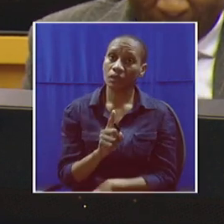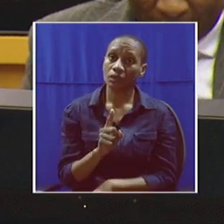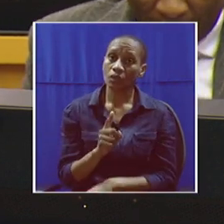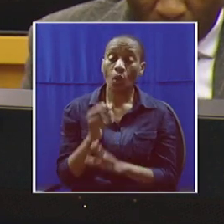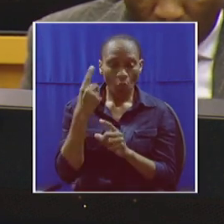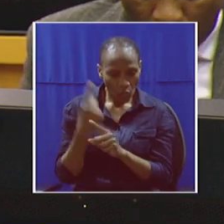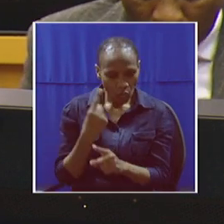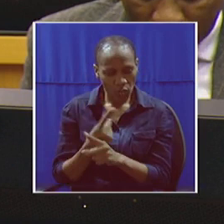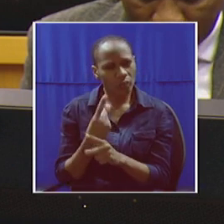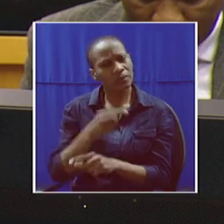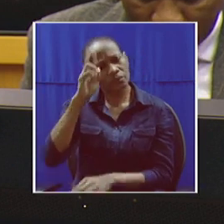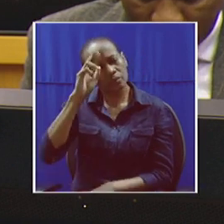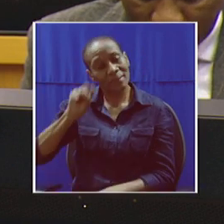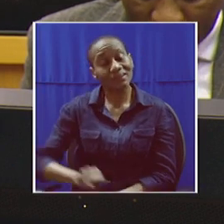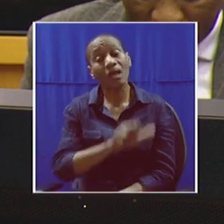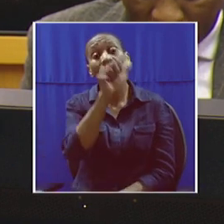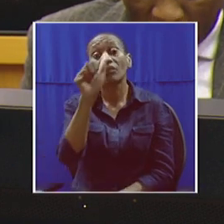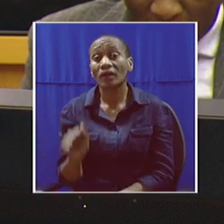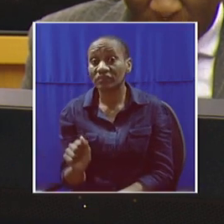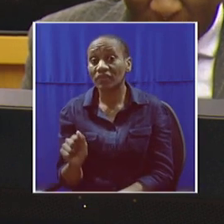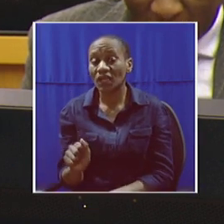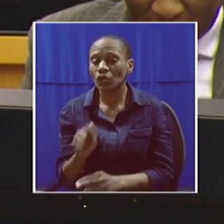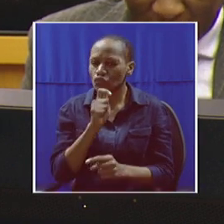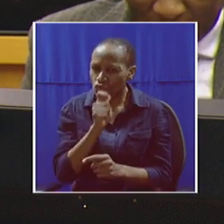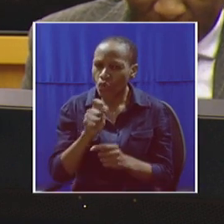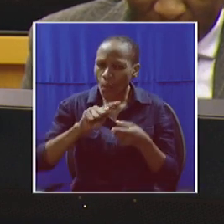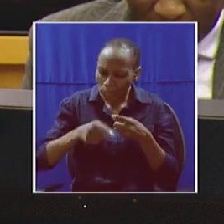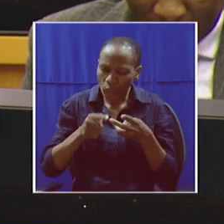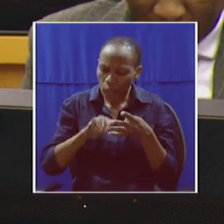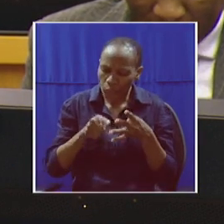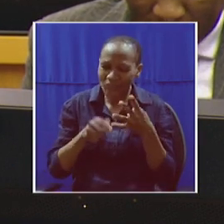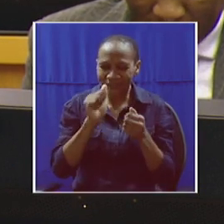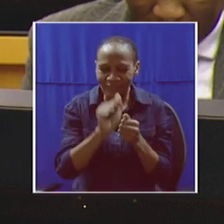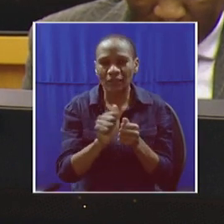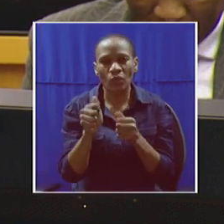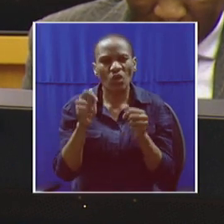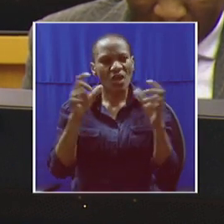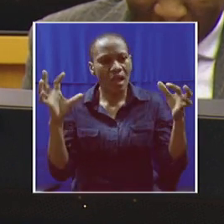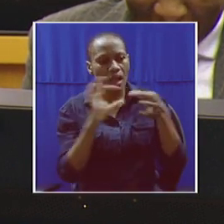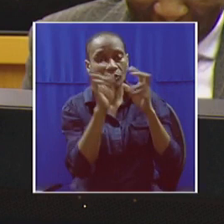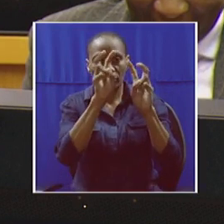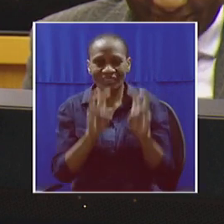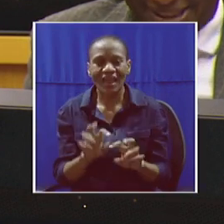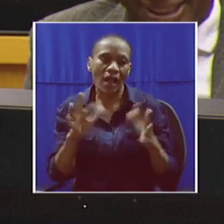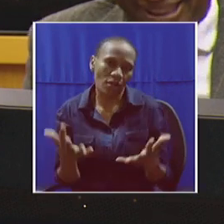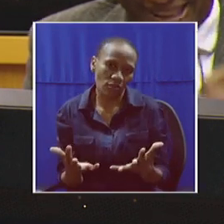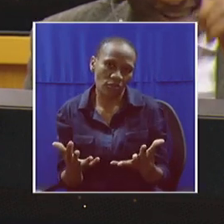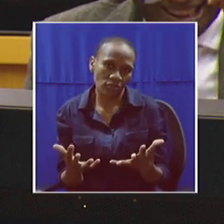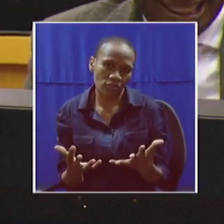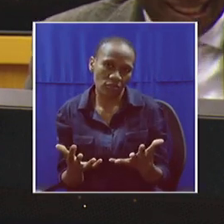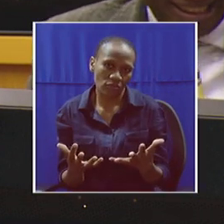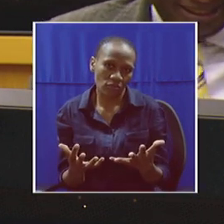regard for South Africa's current realities of e energy uh sources